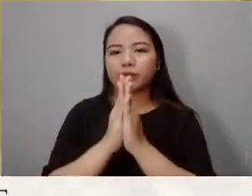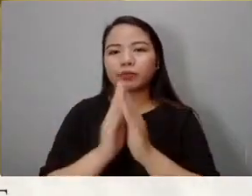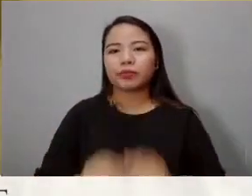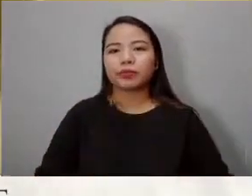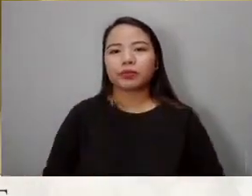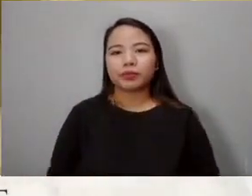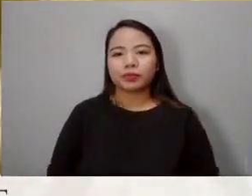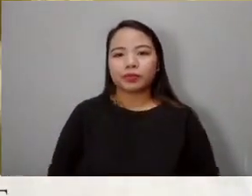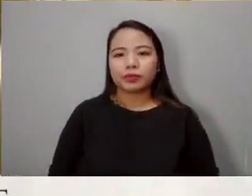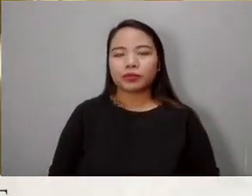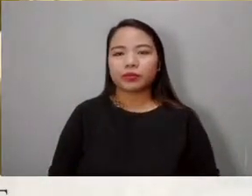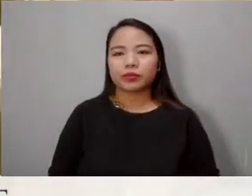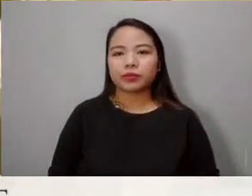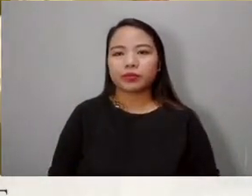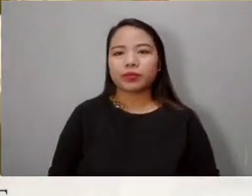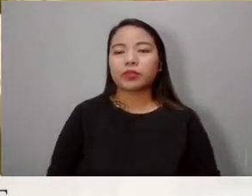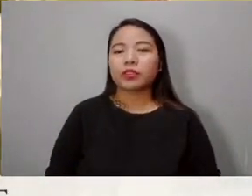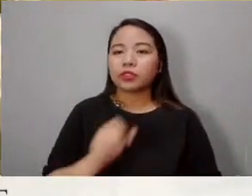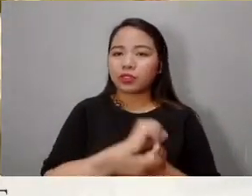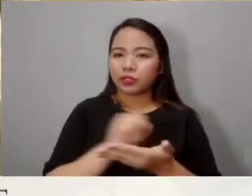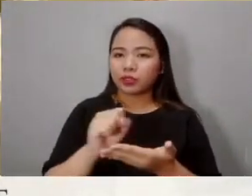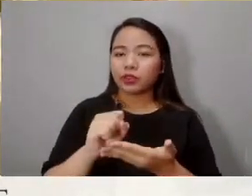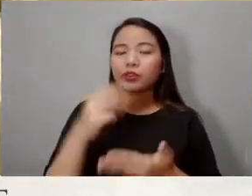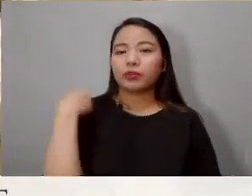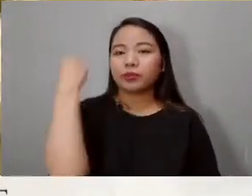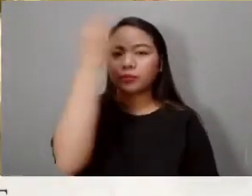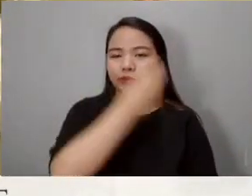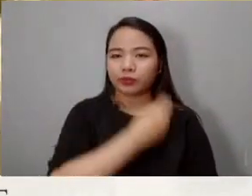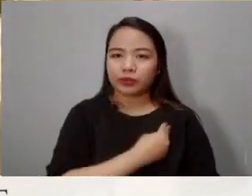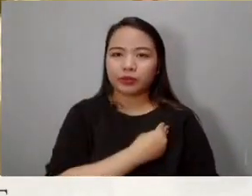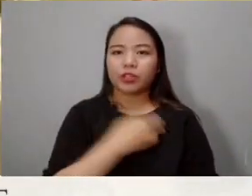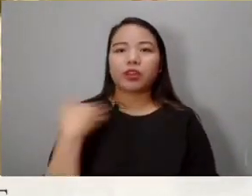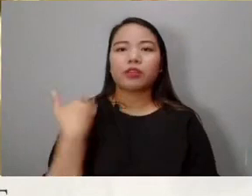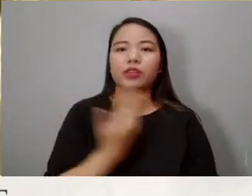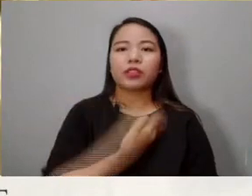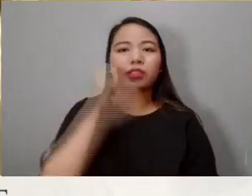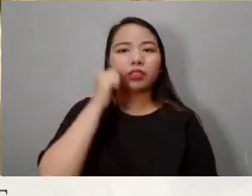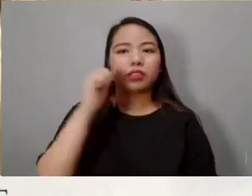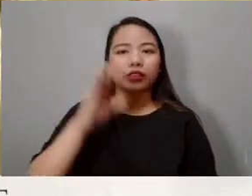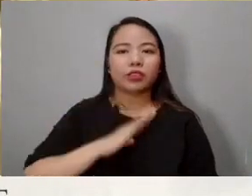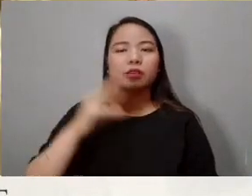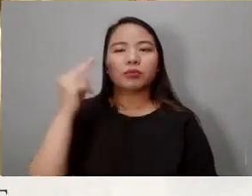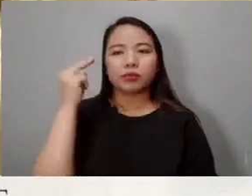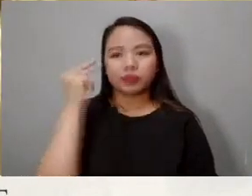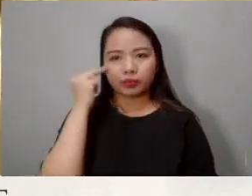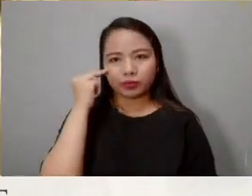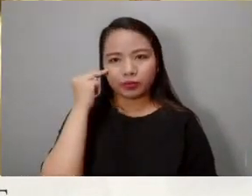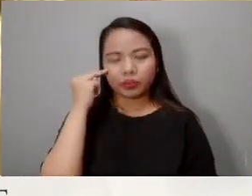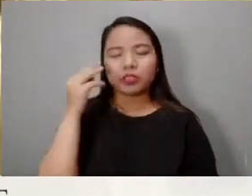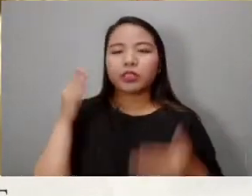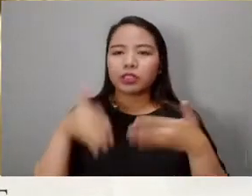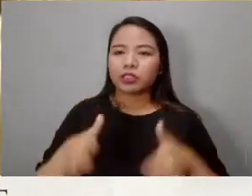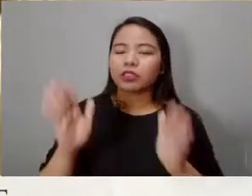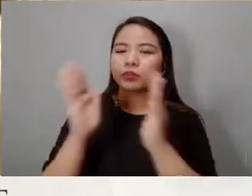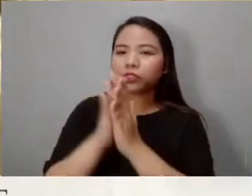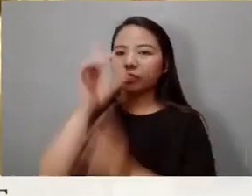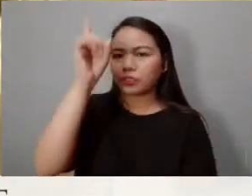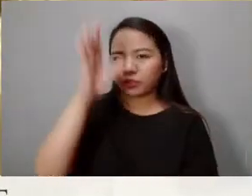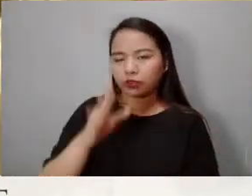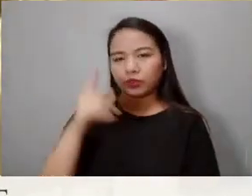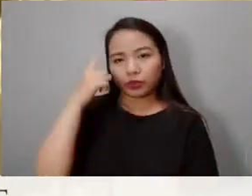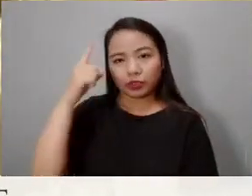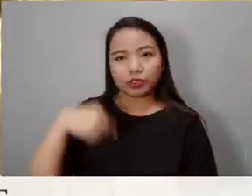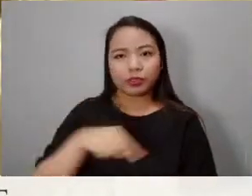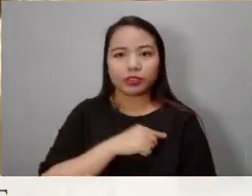On the solemnity of Mary, Our Lady of Montserrat, let us pray to God for our needs, so